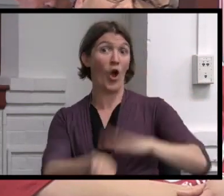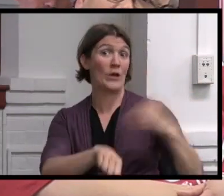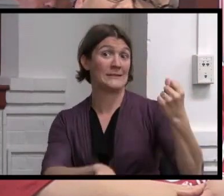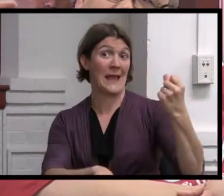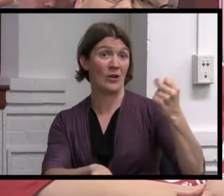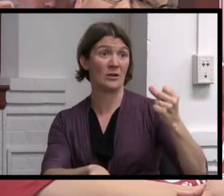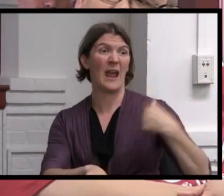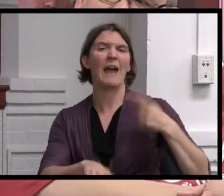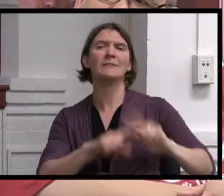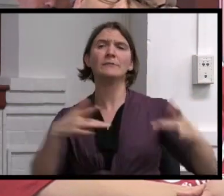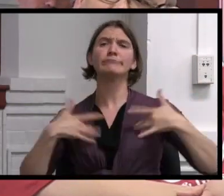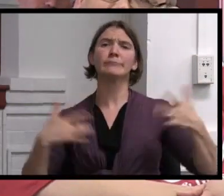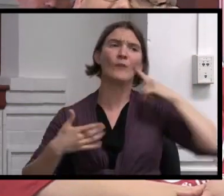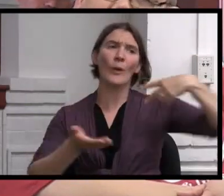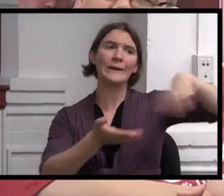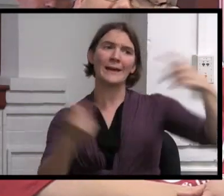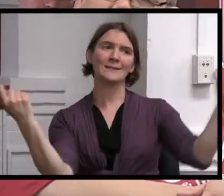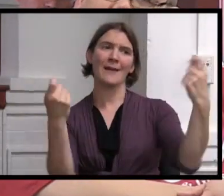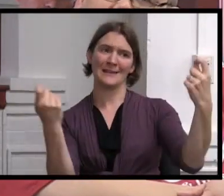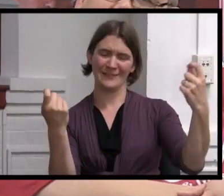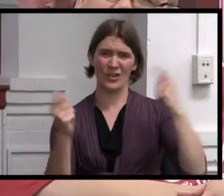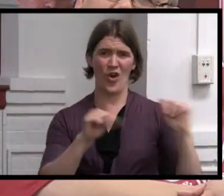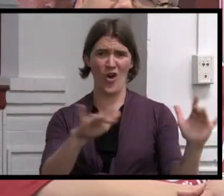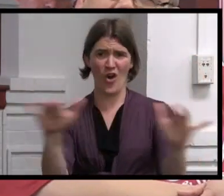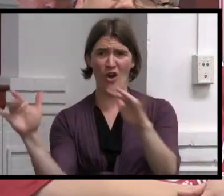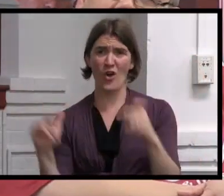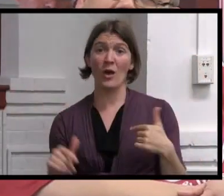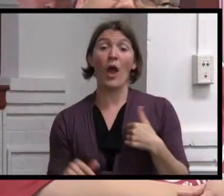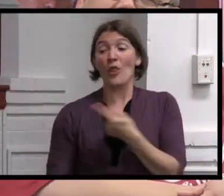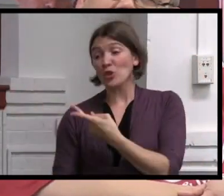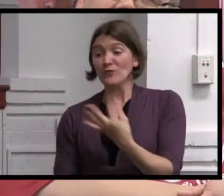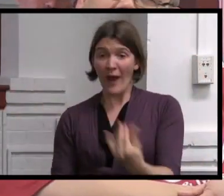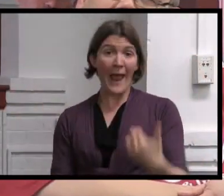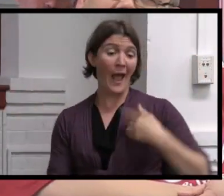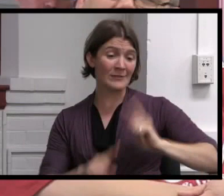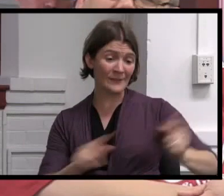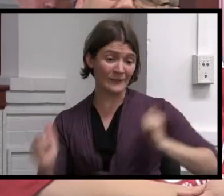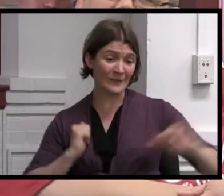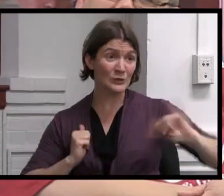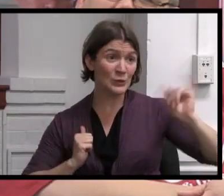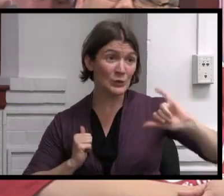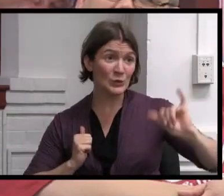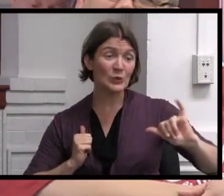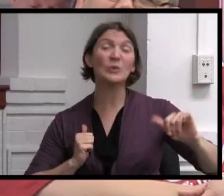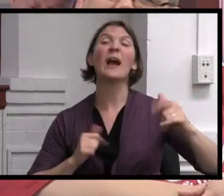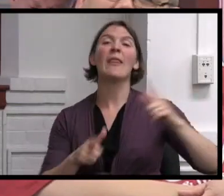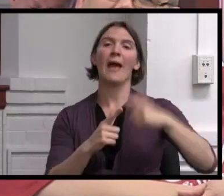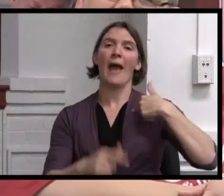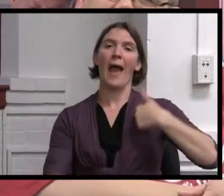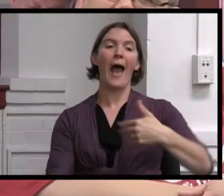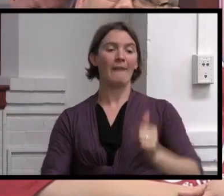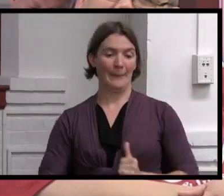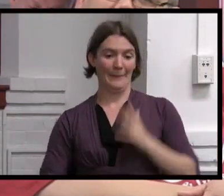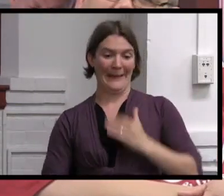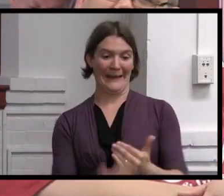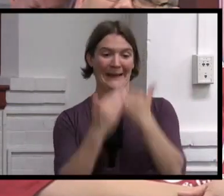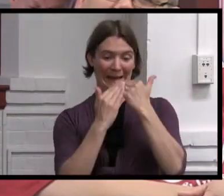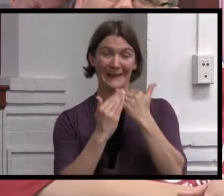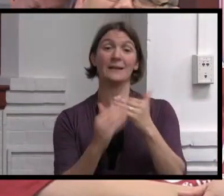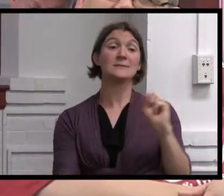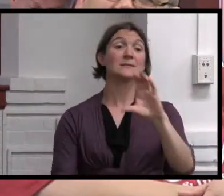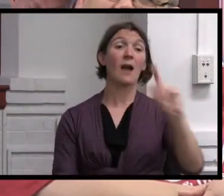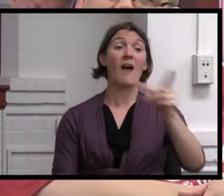Saturday. Those are our community events. We also have incredible performances at the Latches Thursday and Friday, and a Midsummer Night's Picnic at Scott Farm.